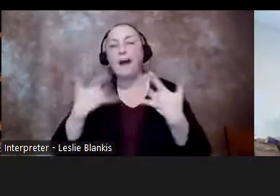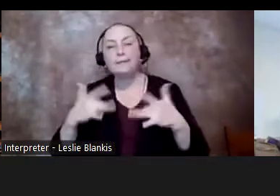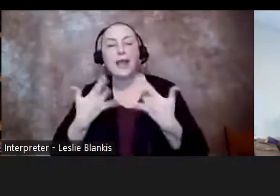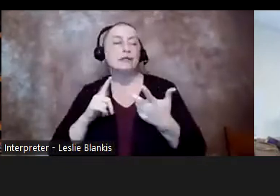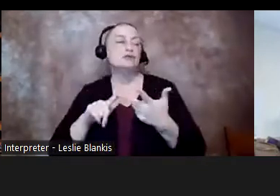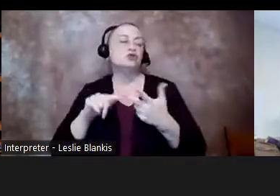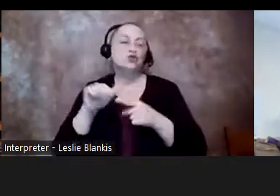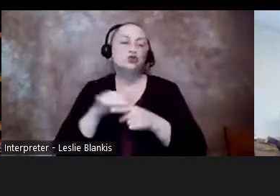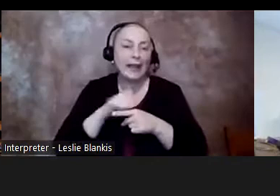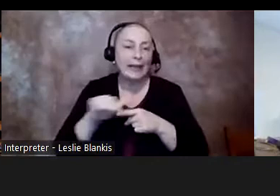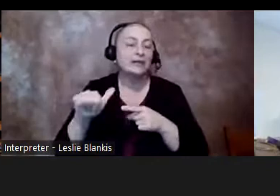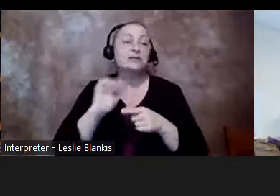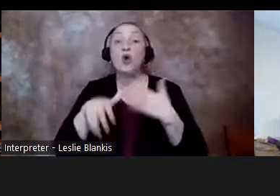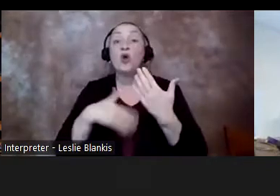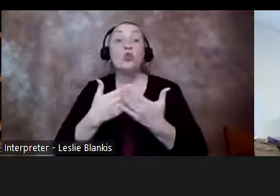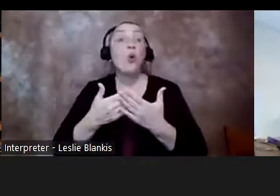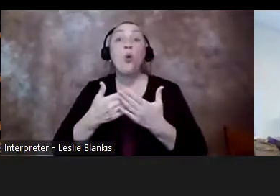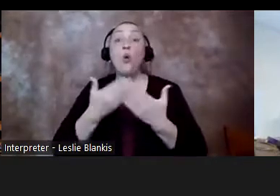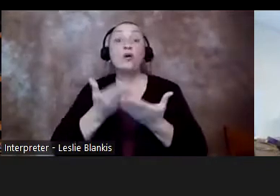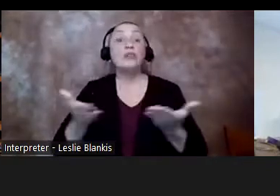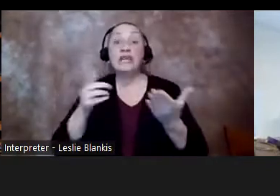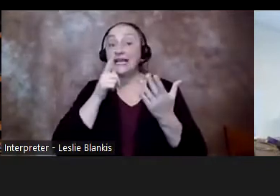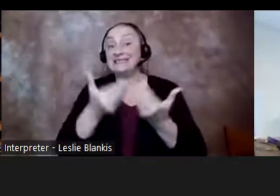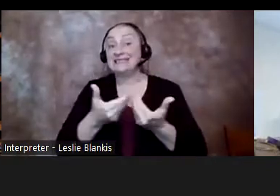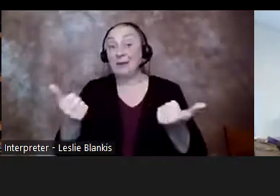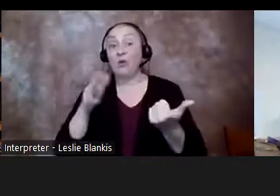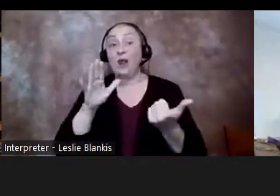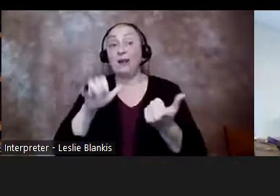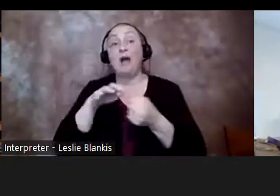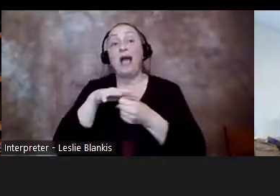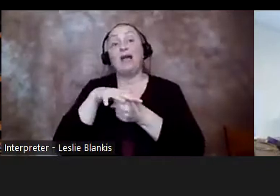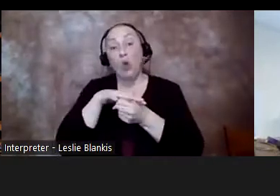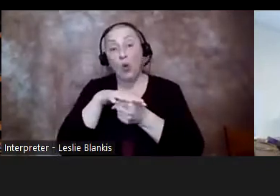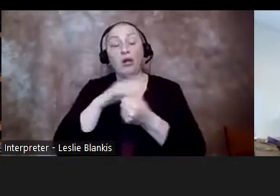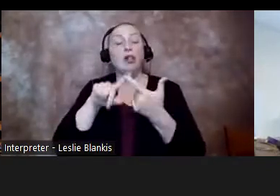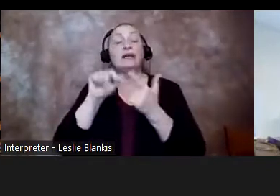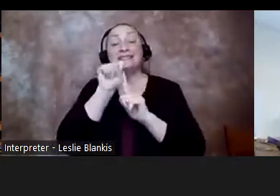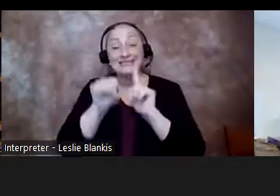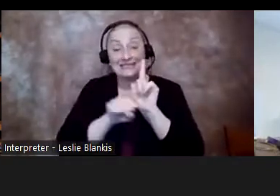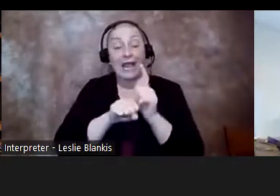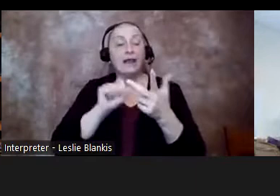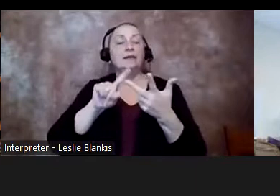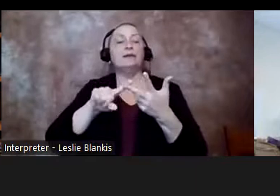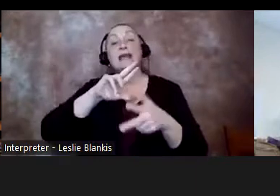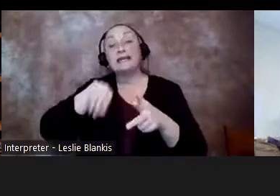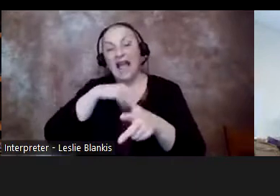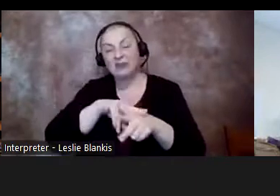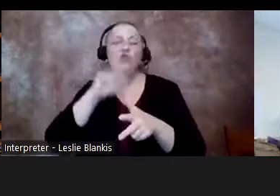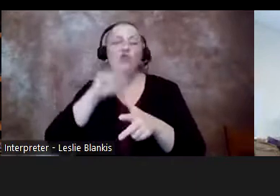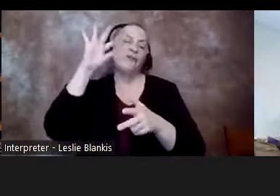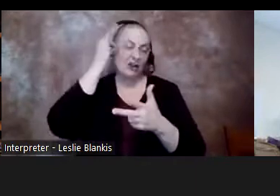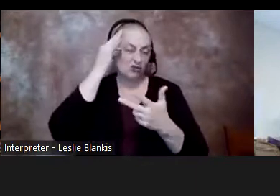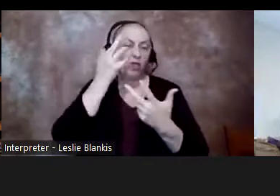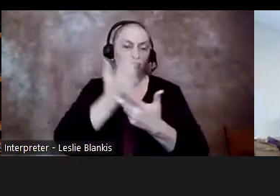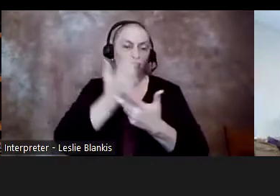whole thing is separated by your local, state, national, and federal resources. And it has filters as well,